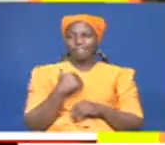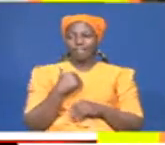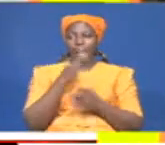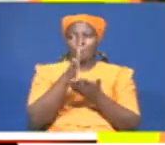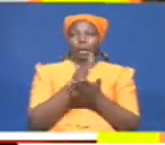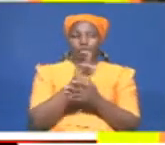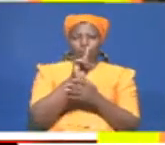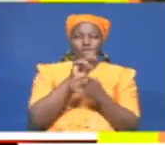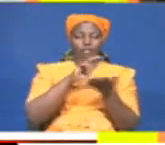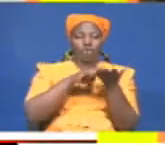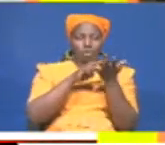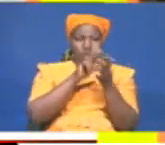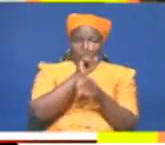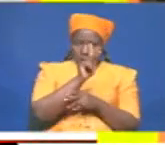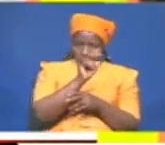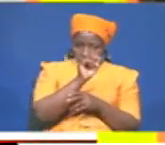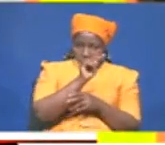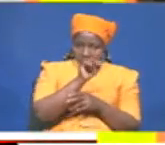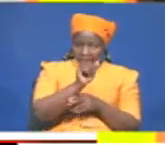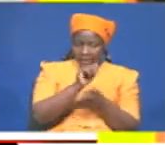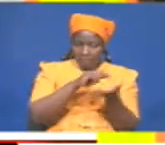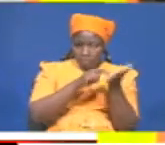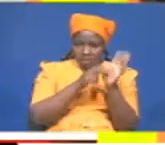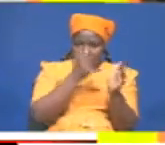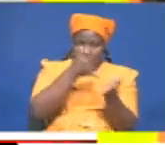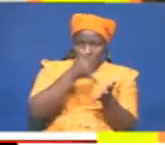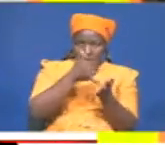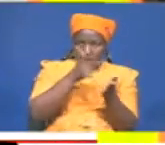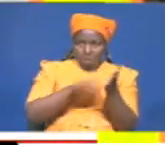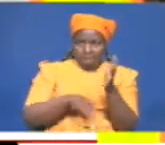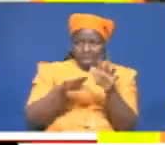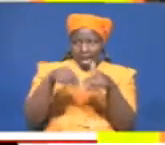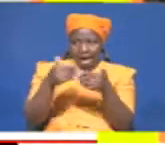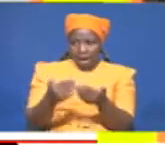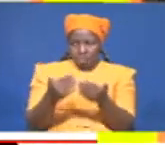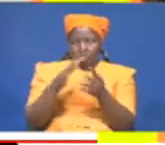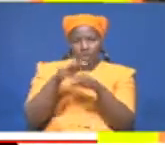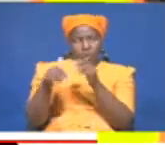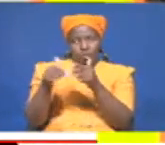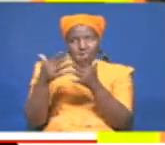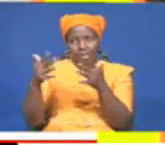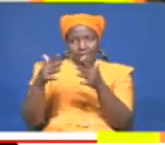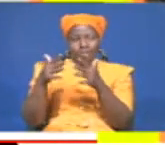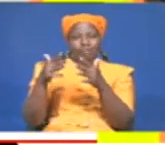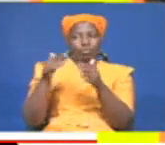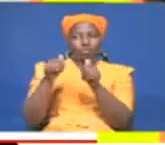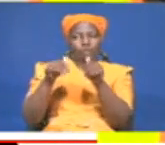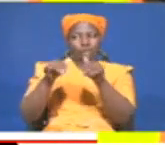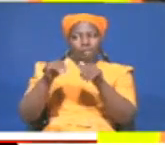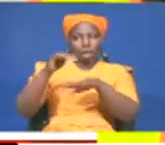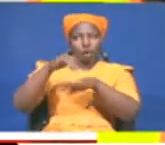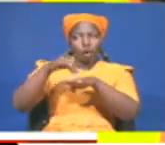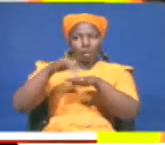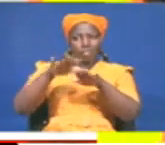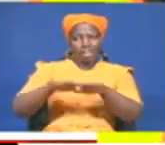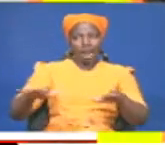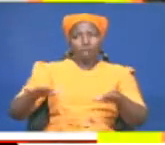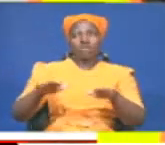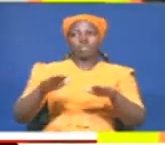project, that is including all the infrastructure, means the utilities underground, all the